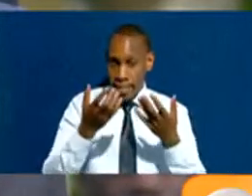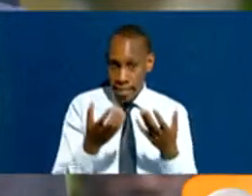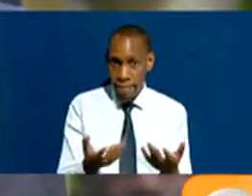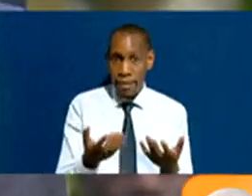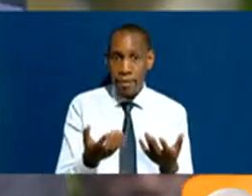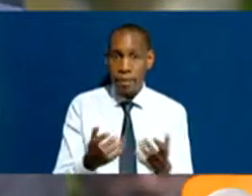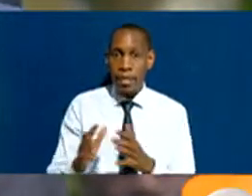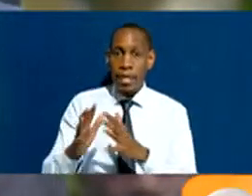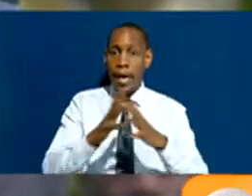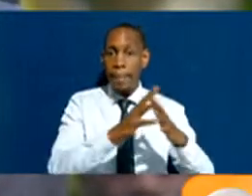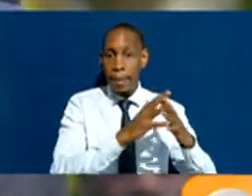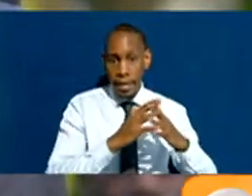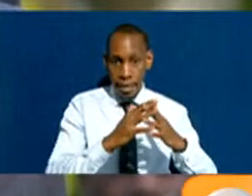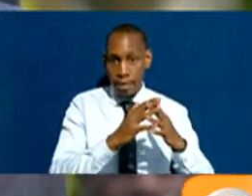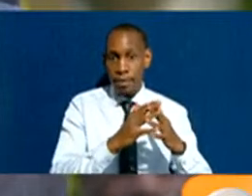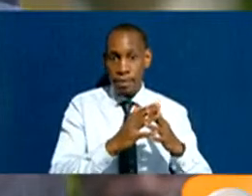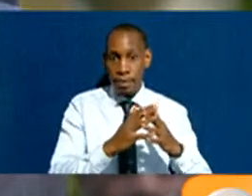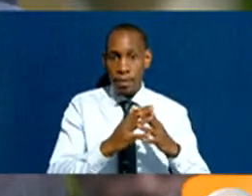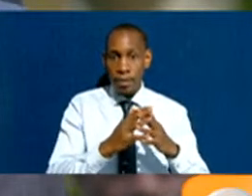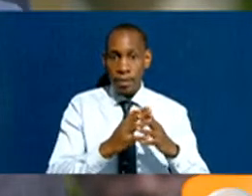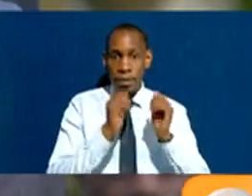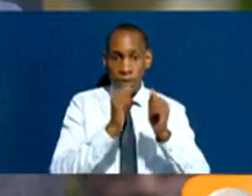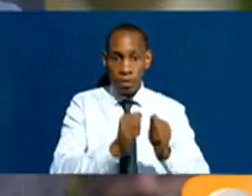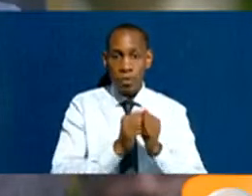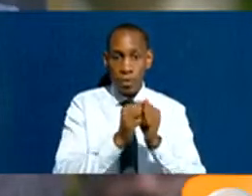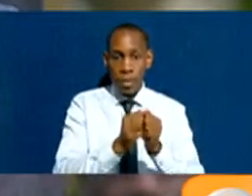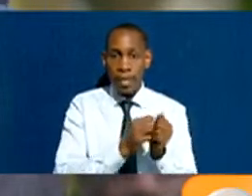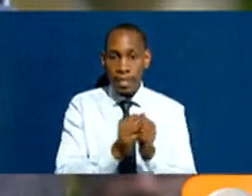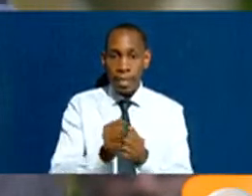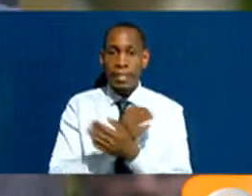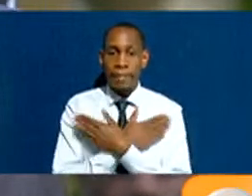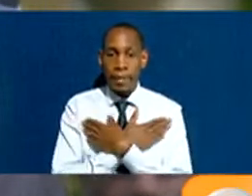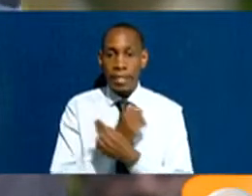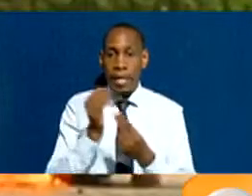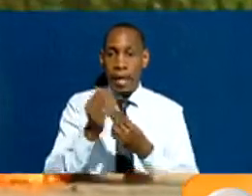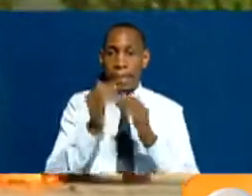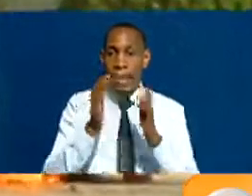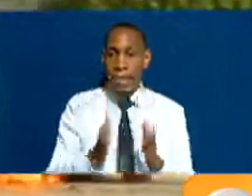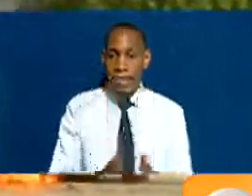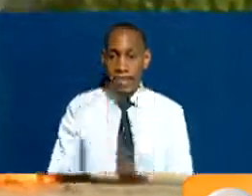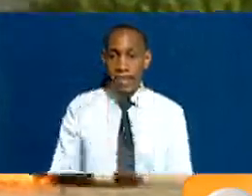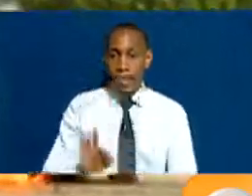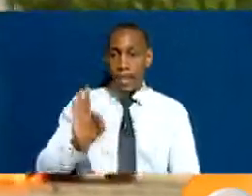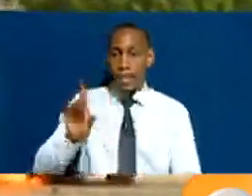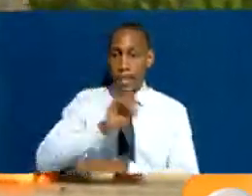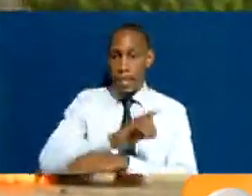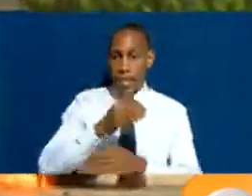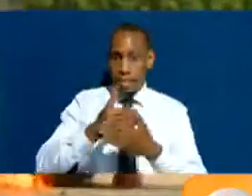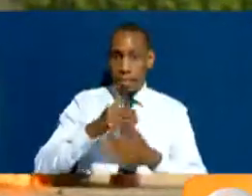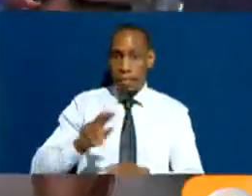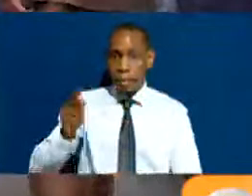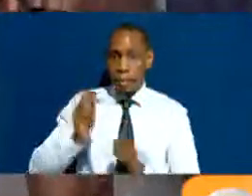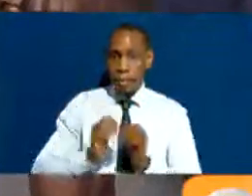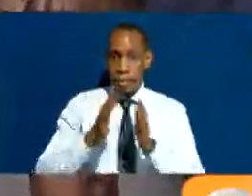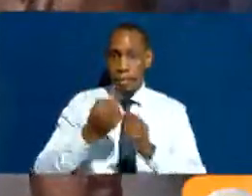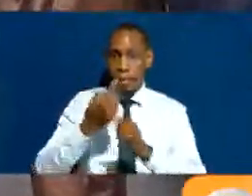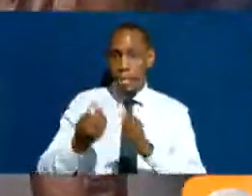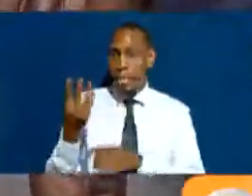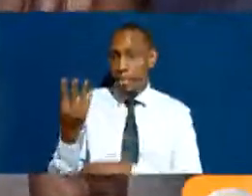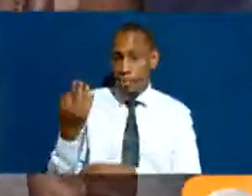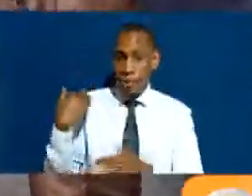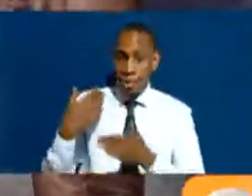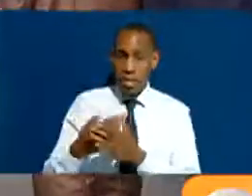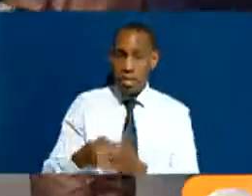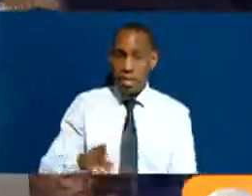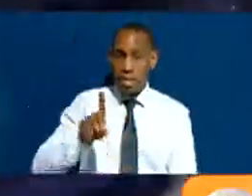to the United States and its strategic allies and partners. 3 days before the country marks 4 years